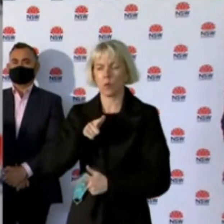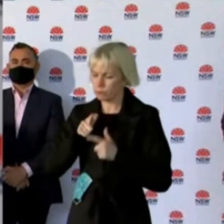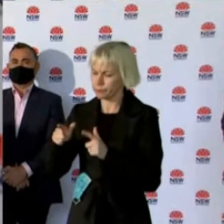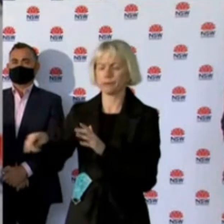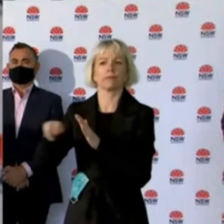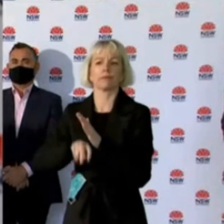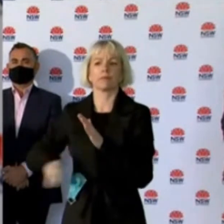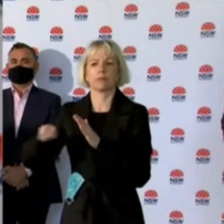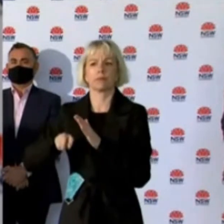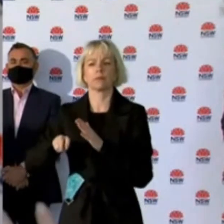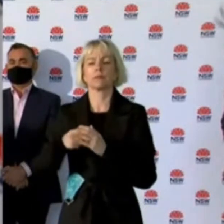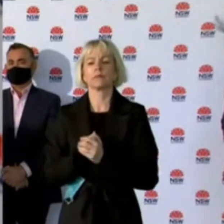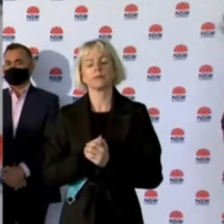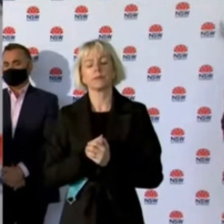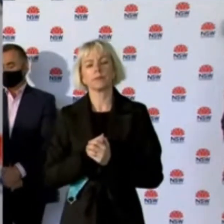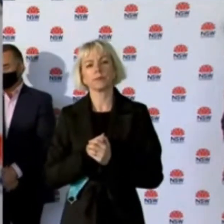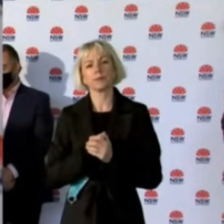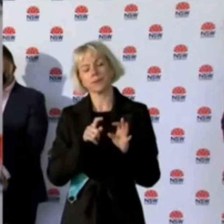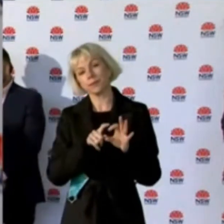safe.